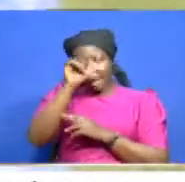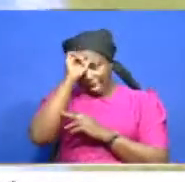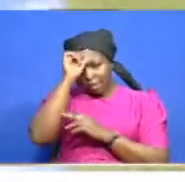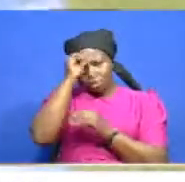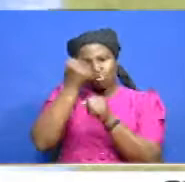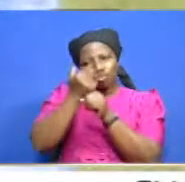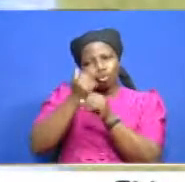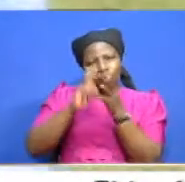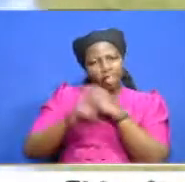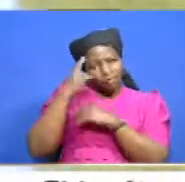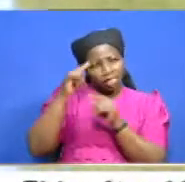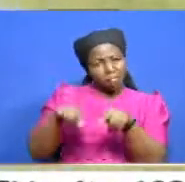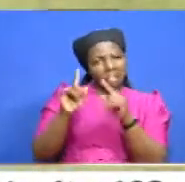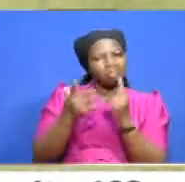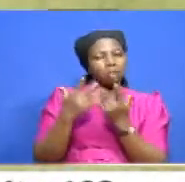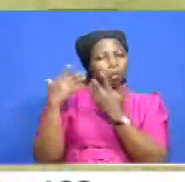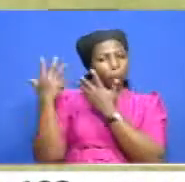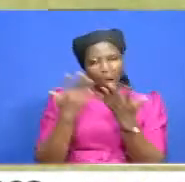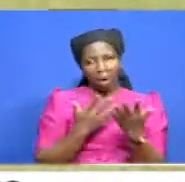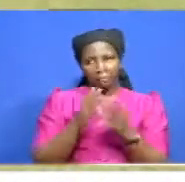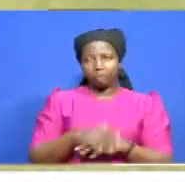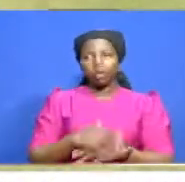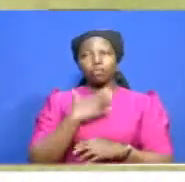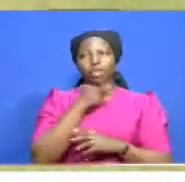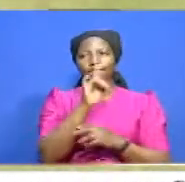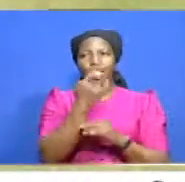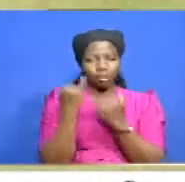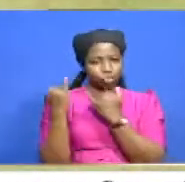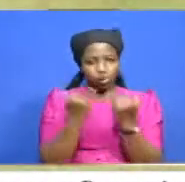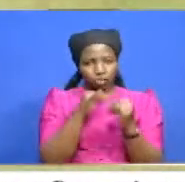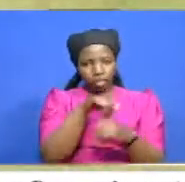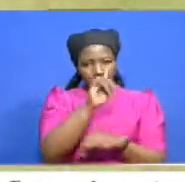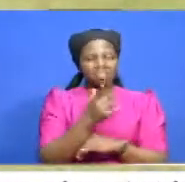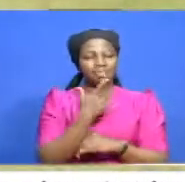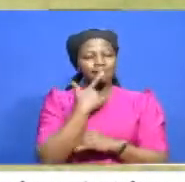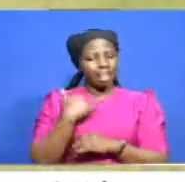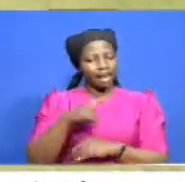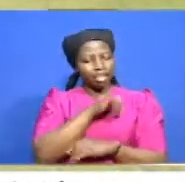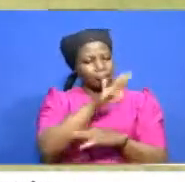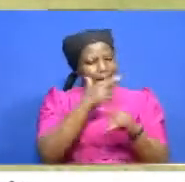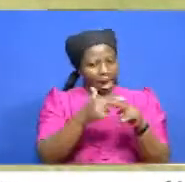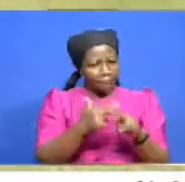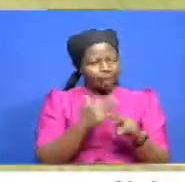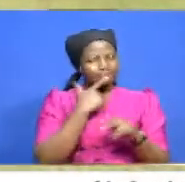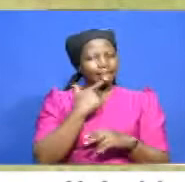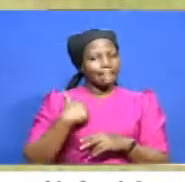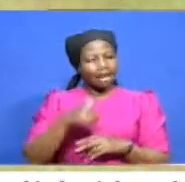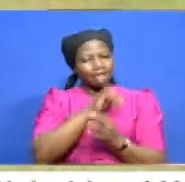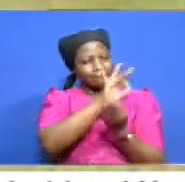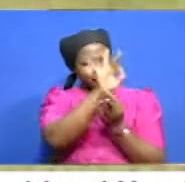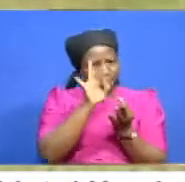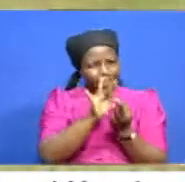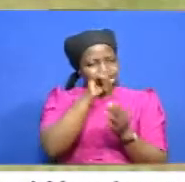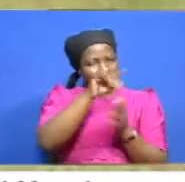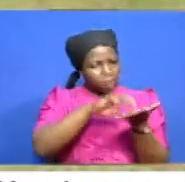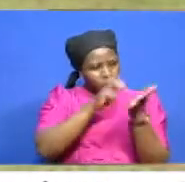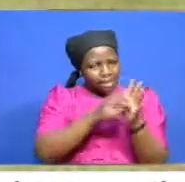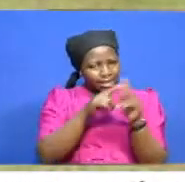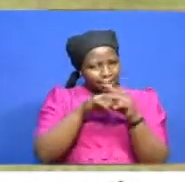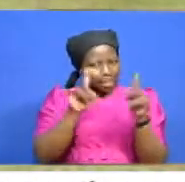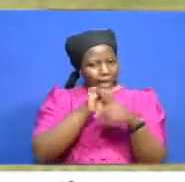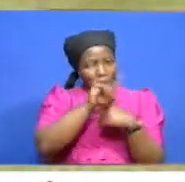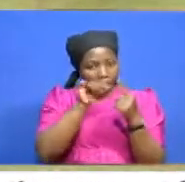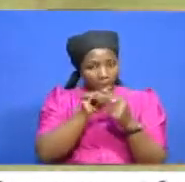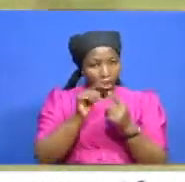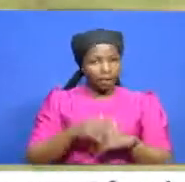do for them. Karibu sana. I would like you first to introduce yourself. You tell us your name and tell us exactly when this project was initiated.